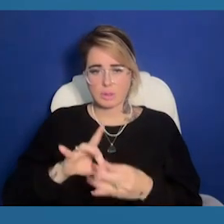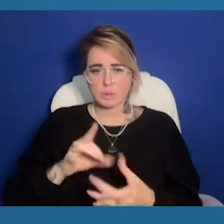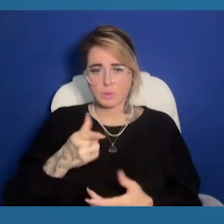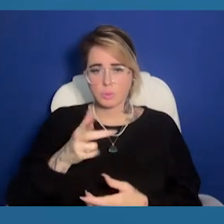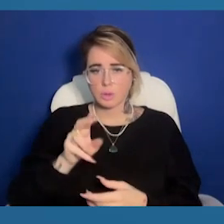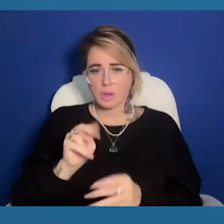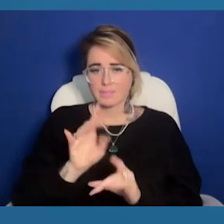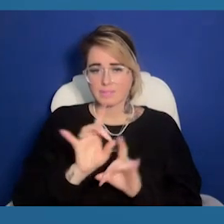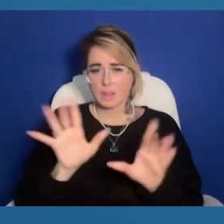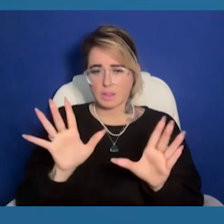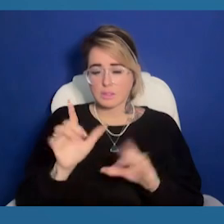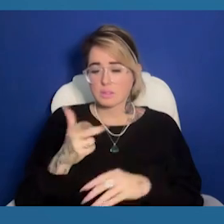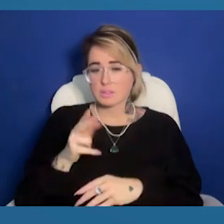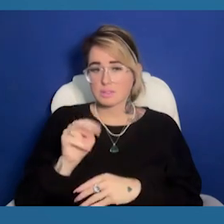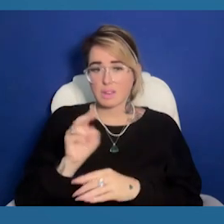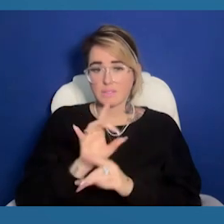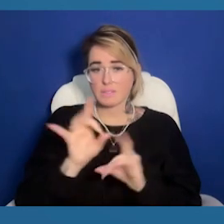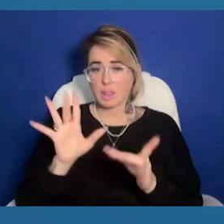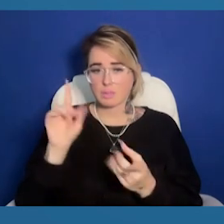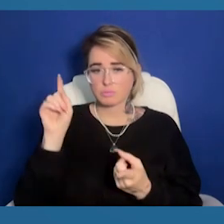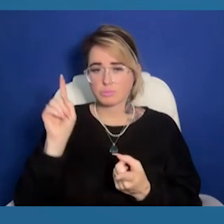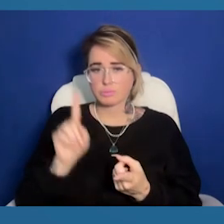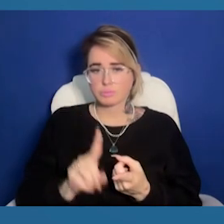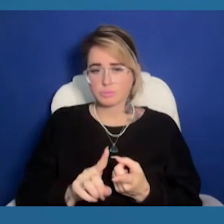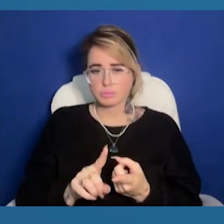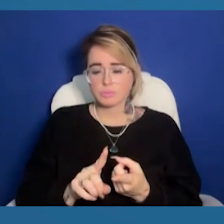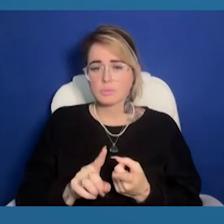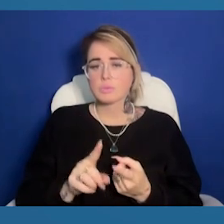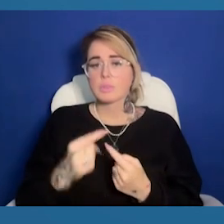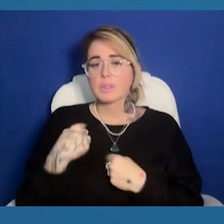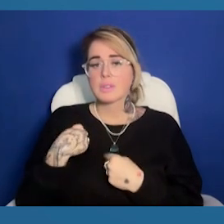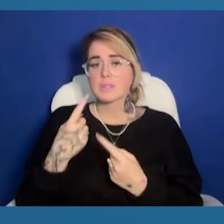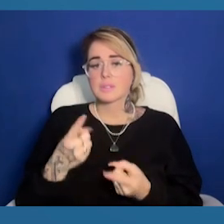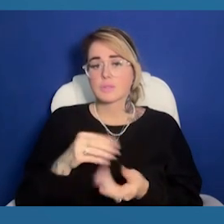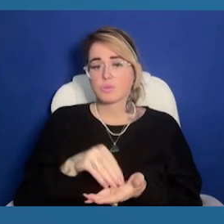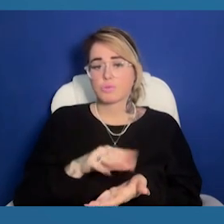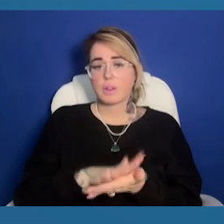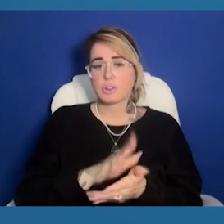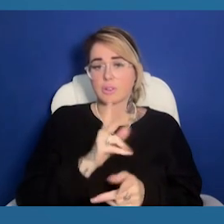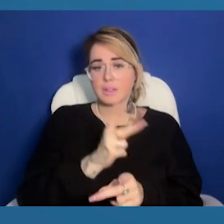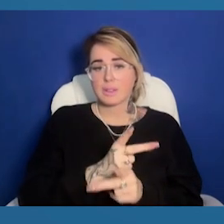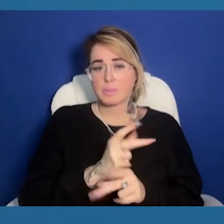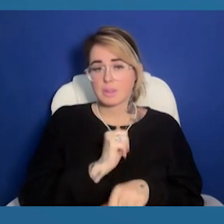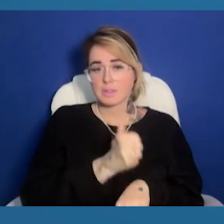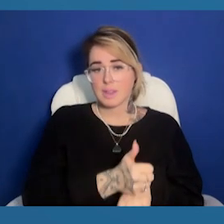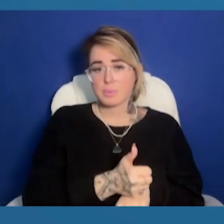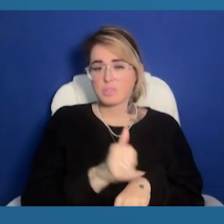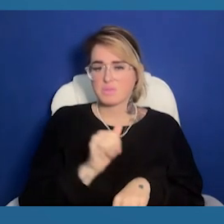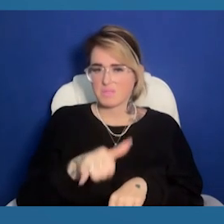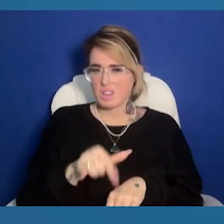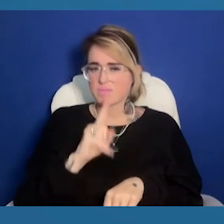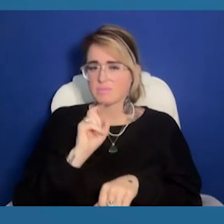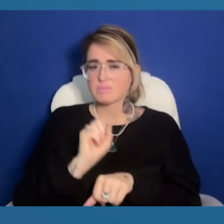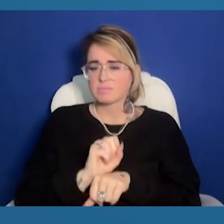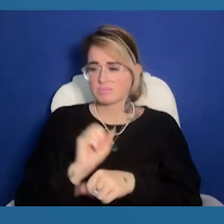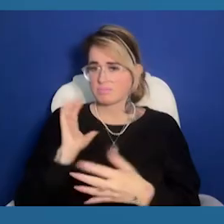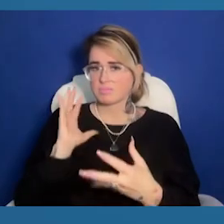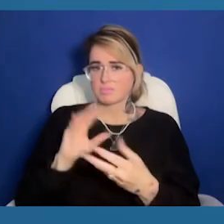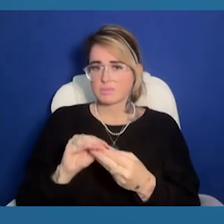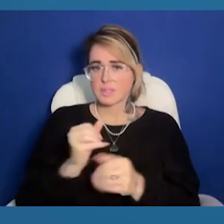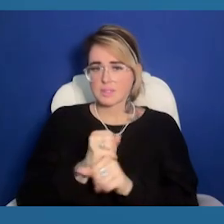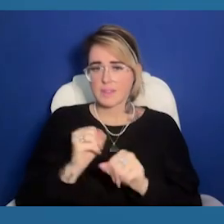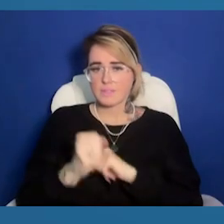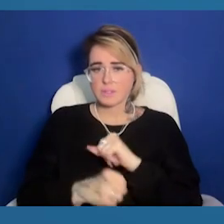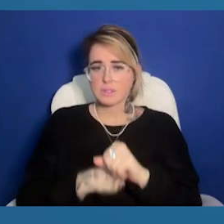violence had gone down a lot. Since record keeping had been established, this was the safest year in terms of the